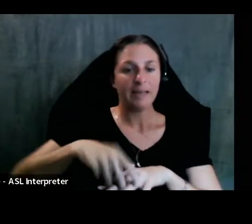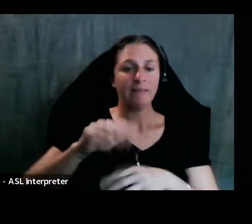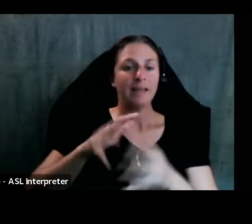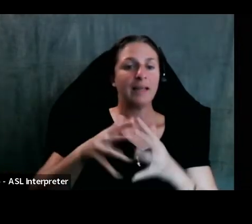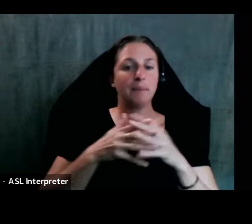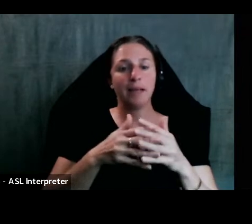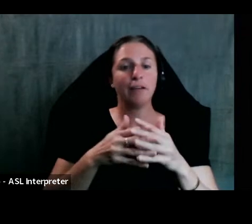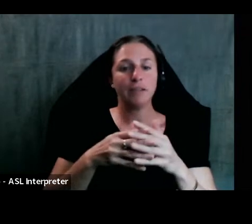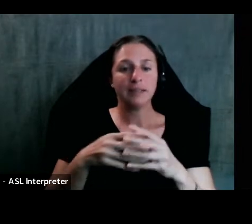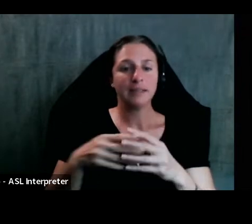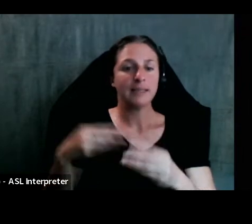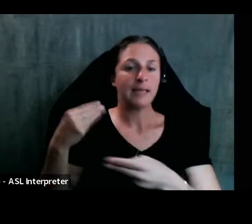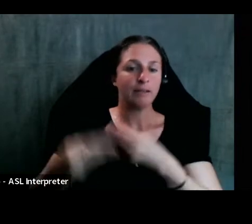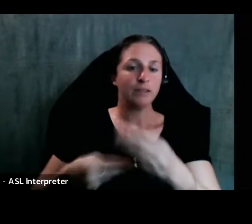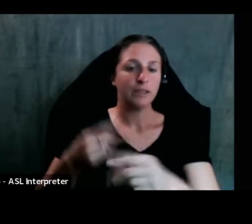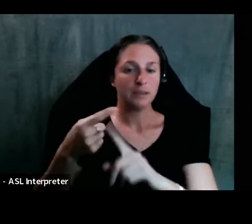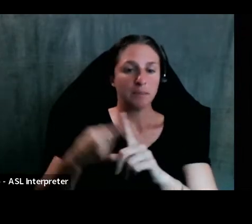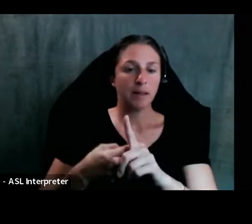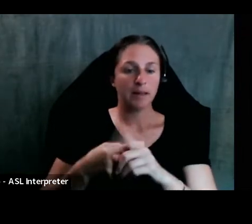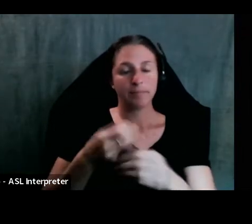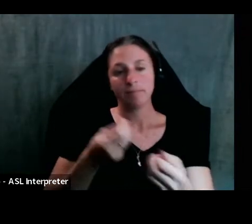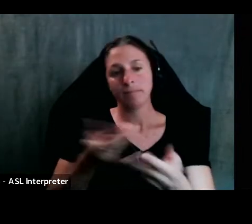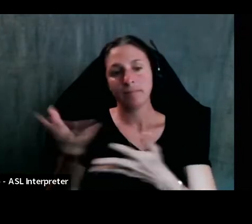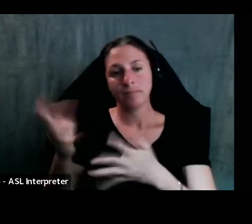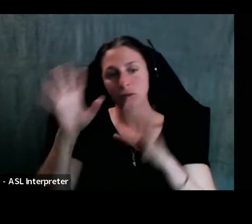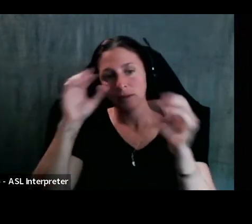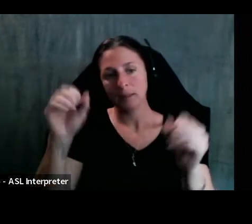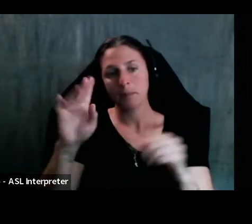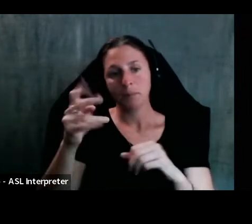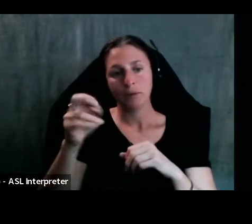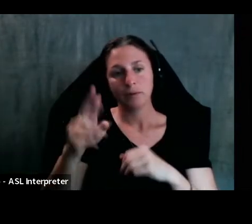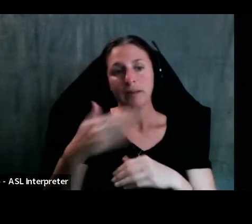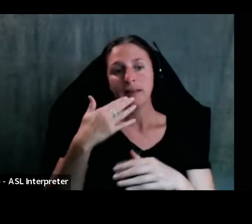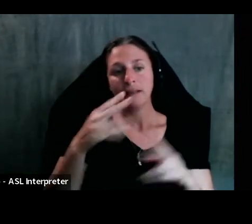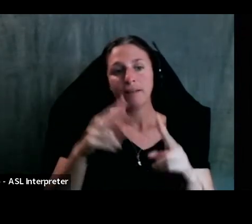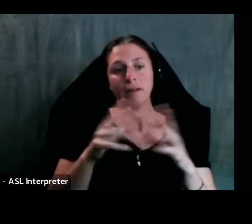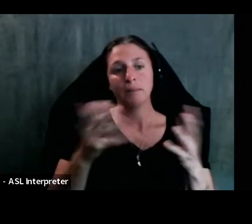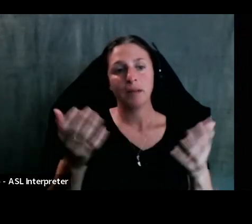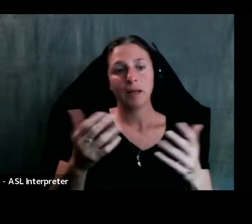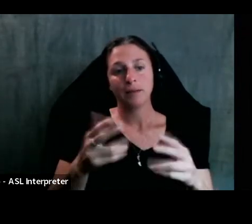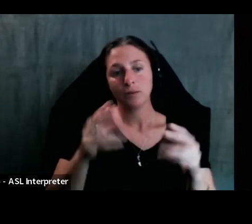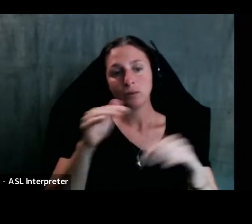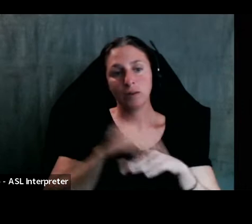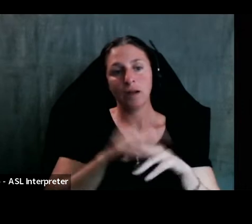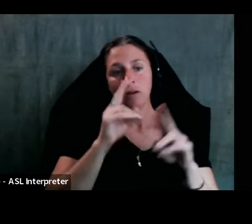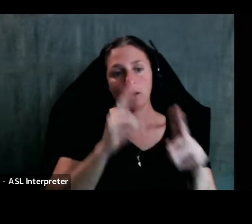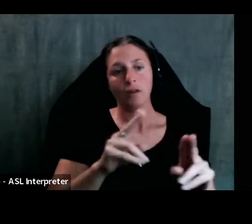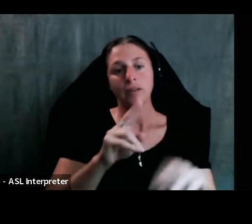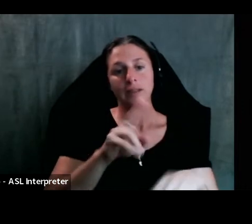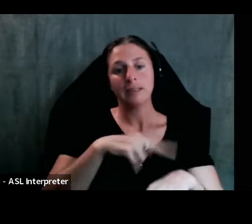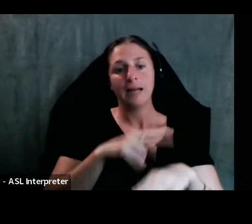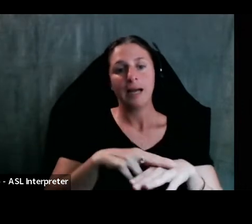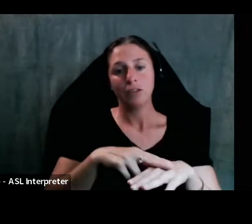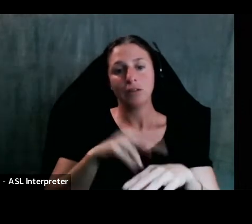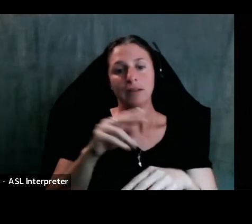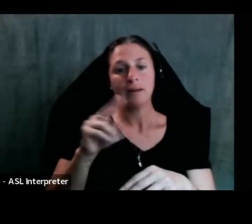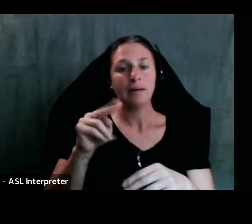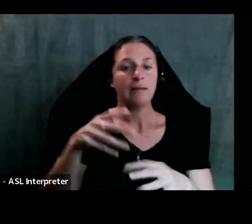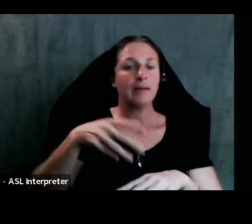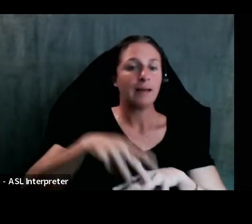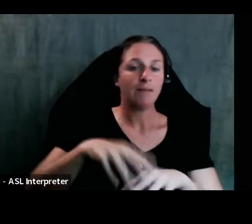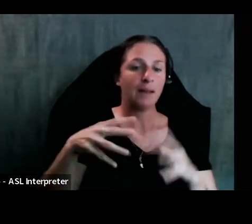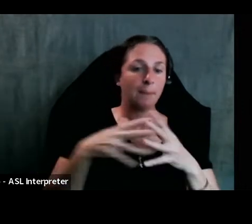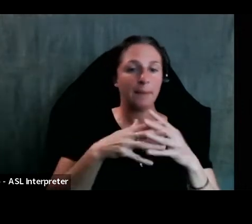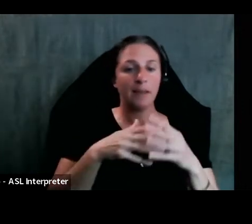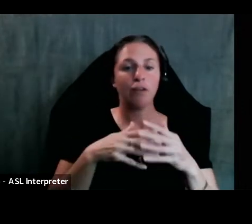over to Superintendent Booker. Thank you very much. So tonight, to honor National Native American Heritage Month, we have Jamie Lazaro, an